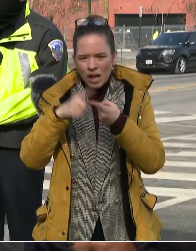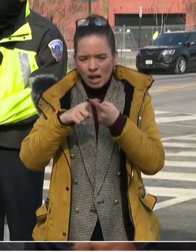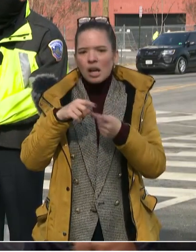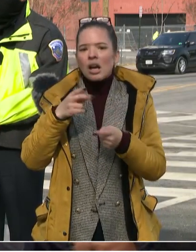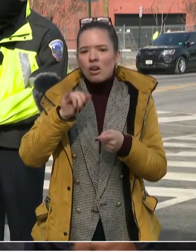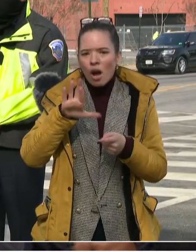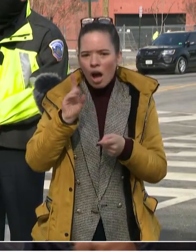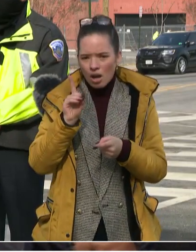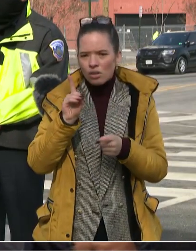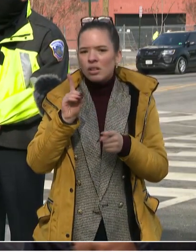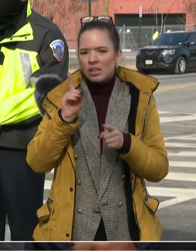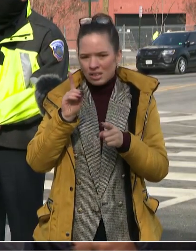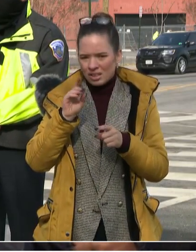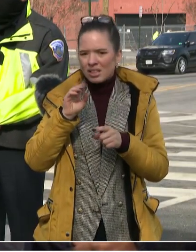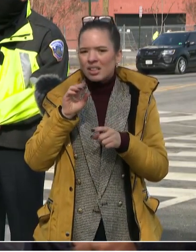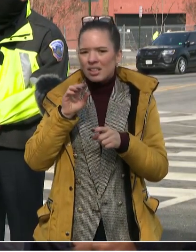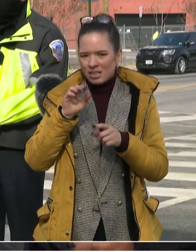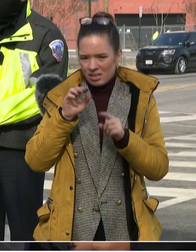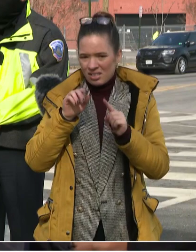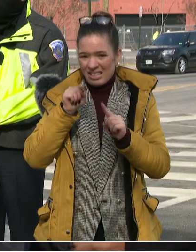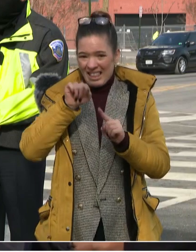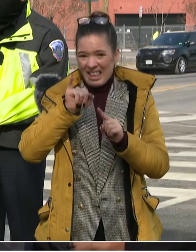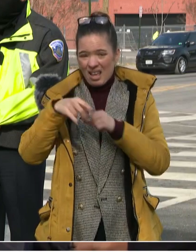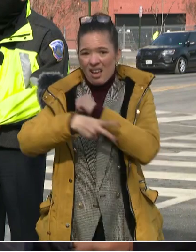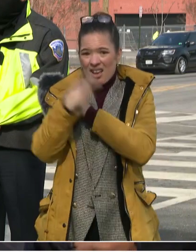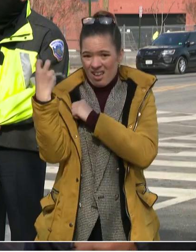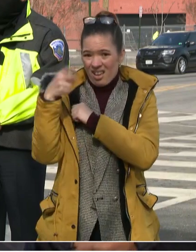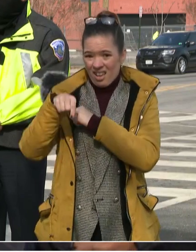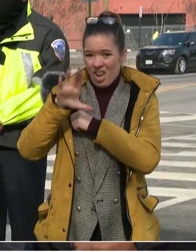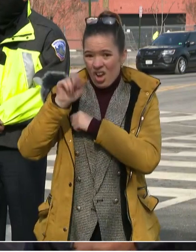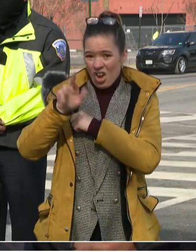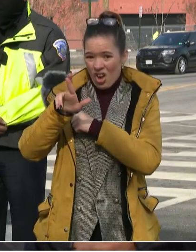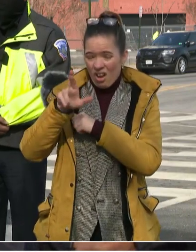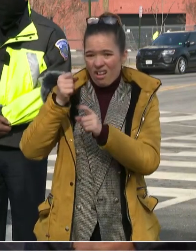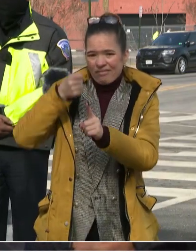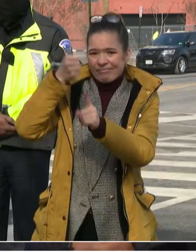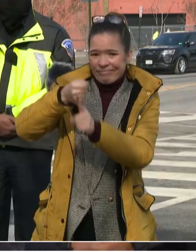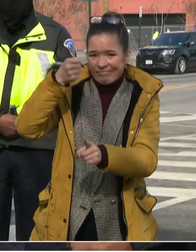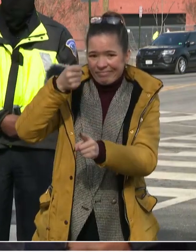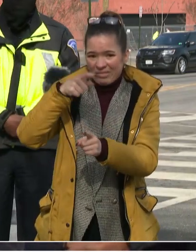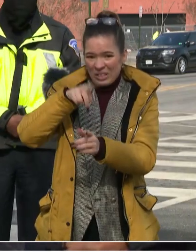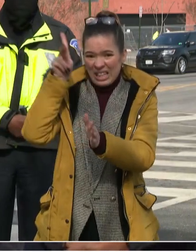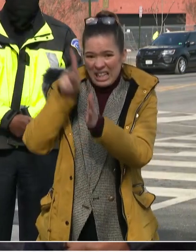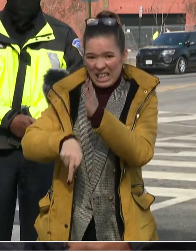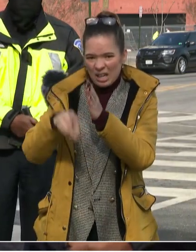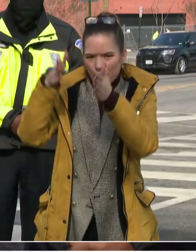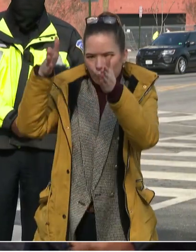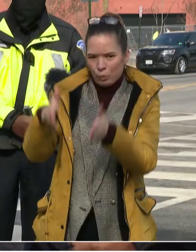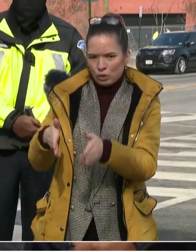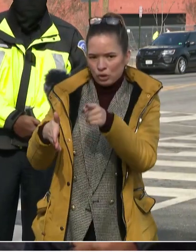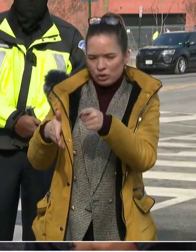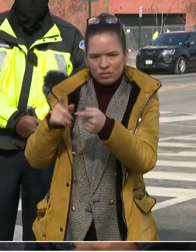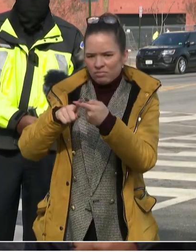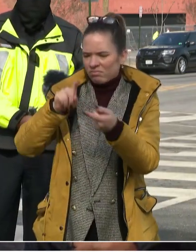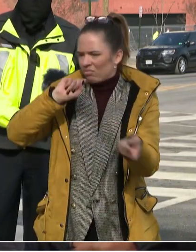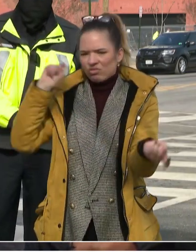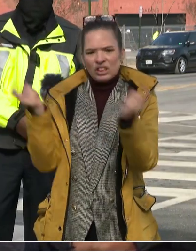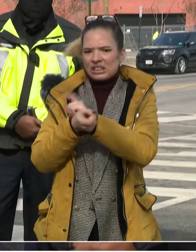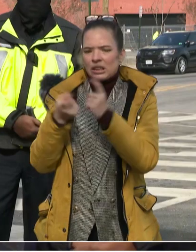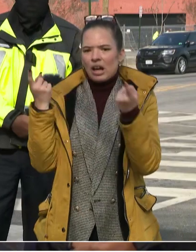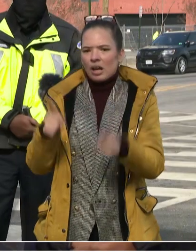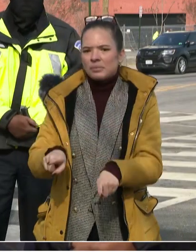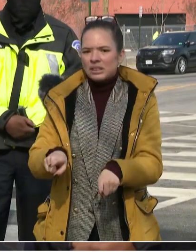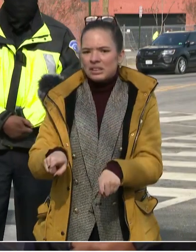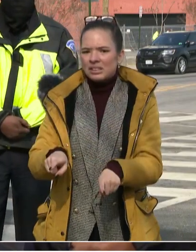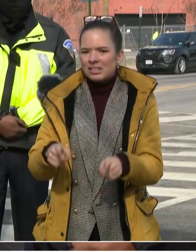carjacking, where changes came about then. And what did those changes look like? Those changes came in the form